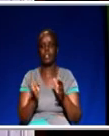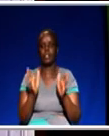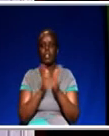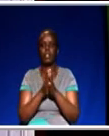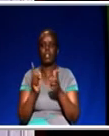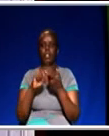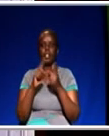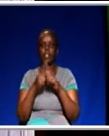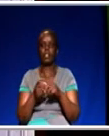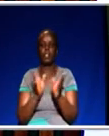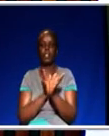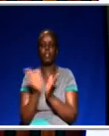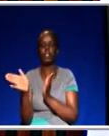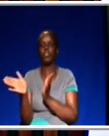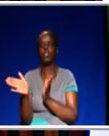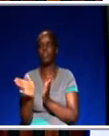deviation.